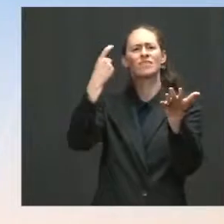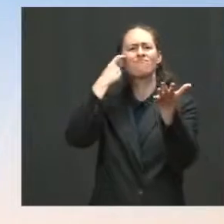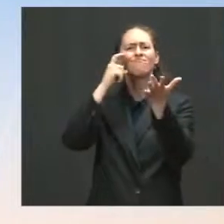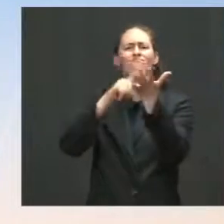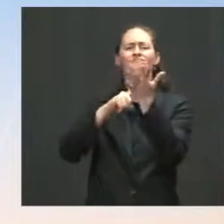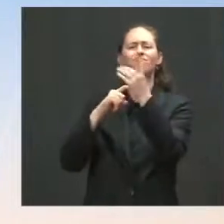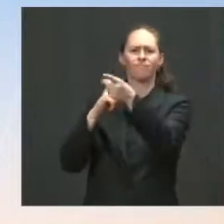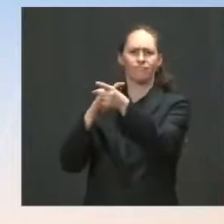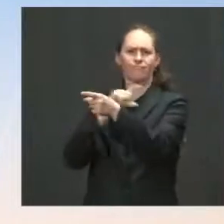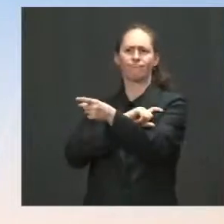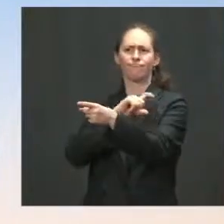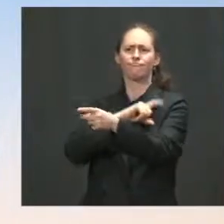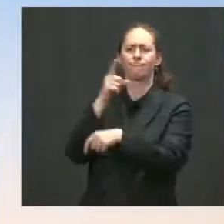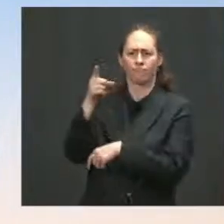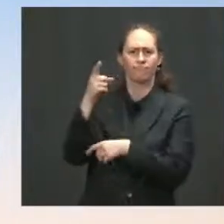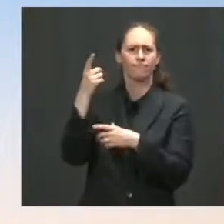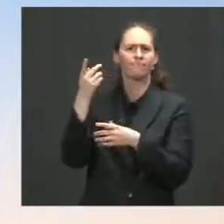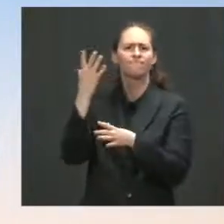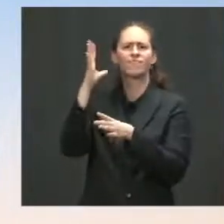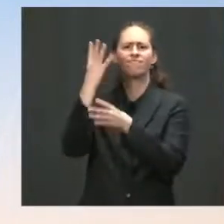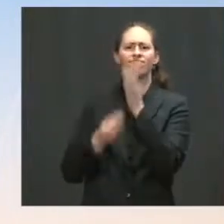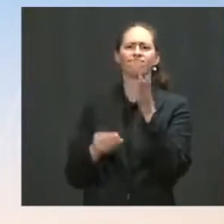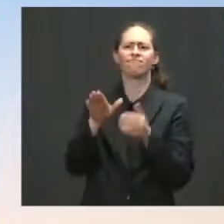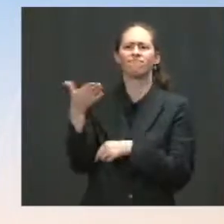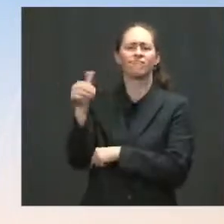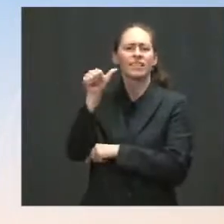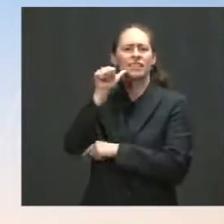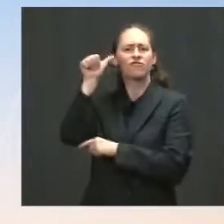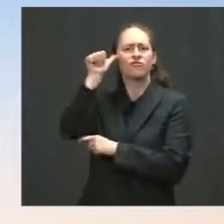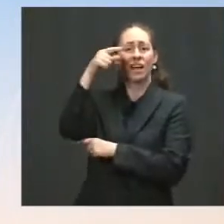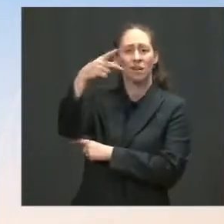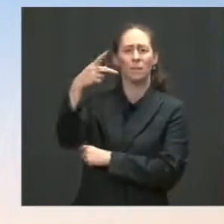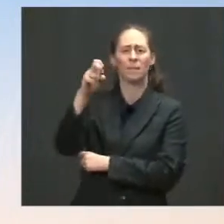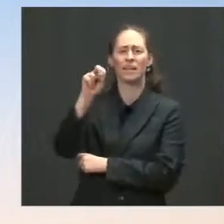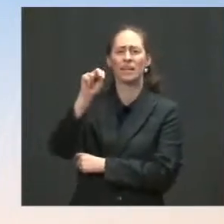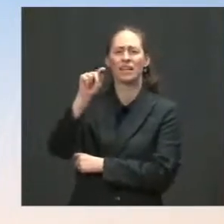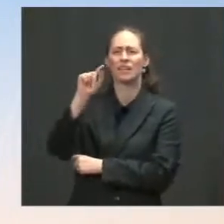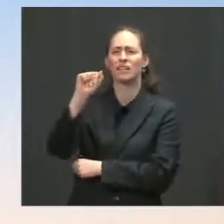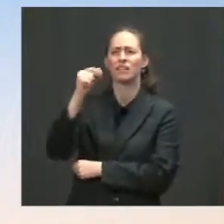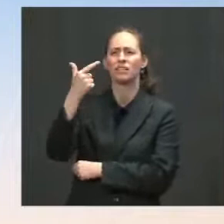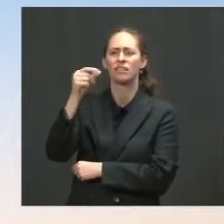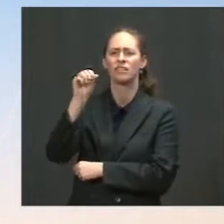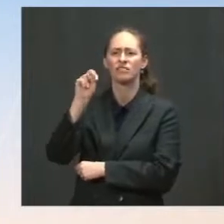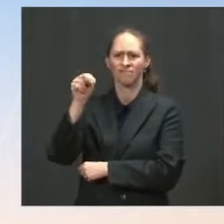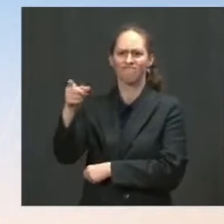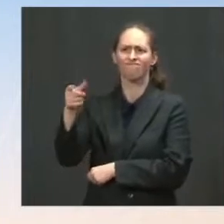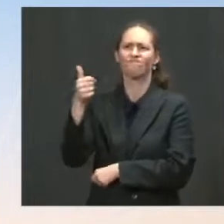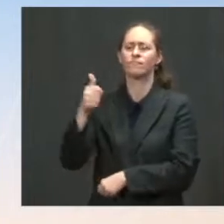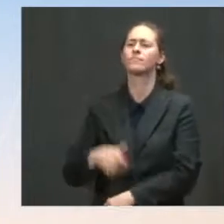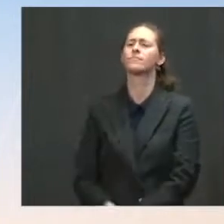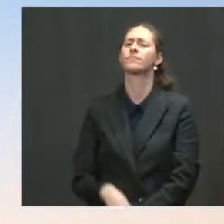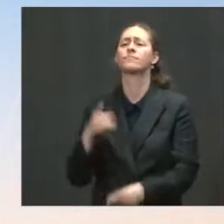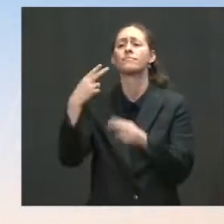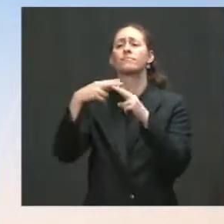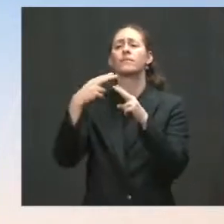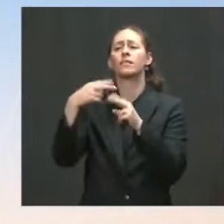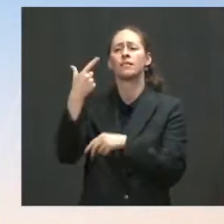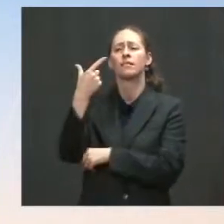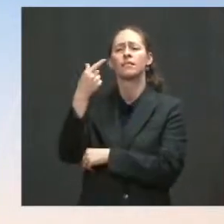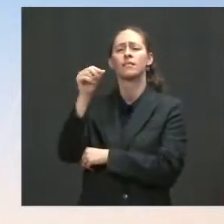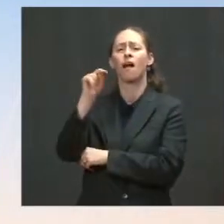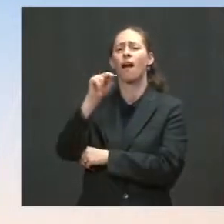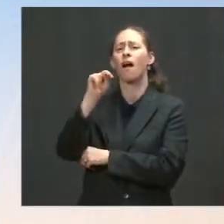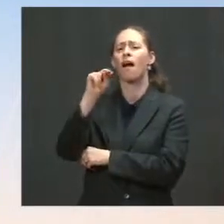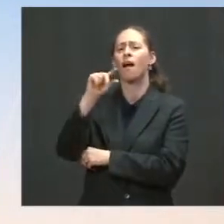service, a veteran of both the police and the military. He served the Federal Bureau of Prisons, the Transportation Security Administration, and the United